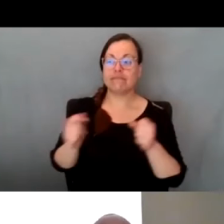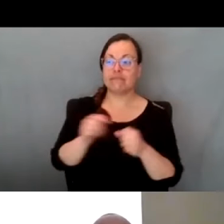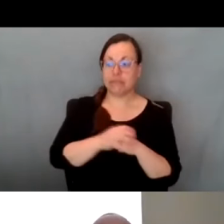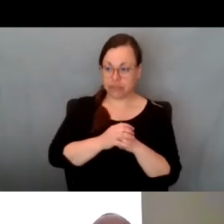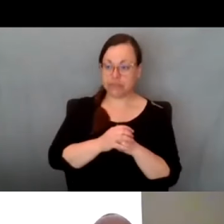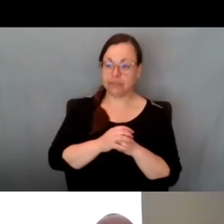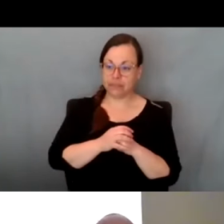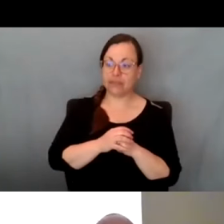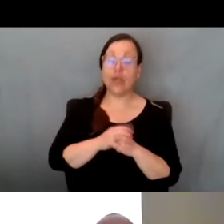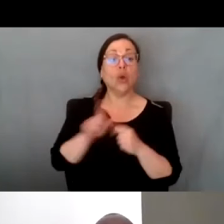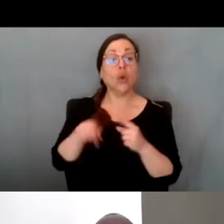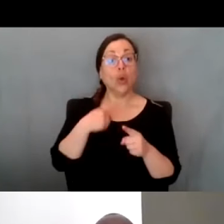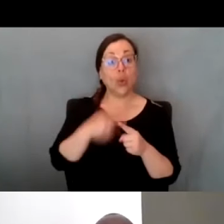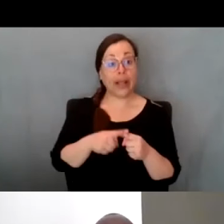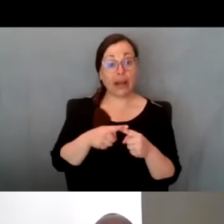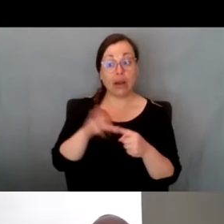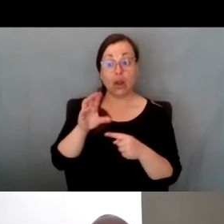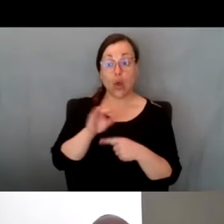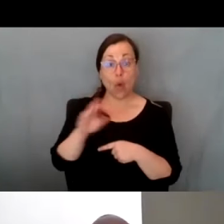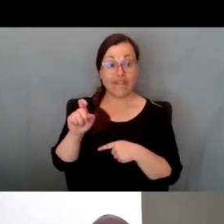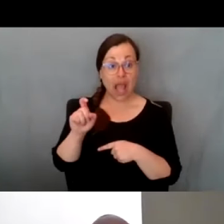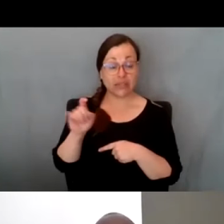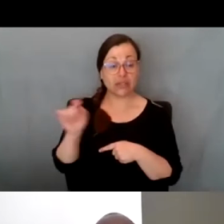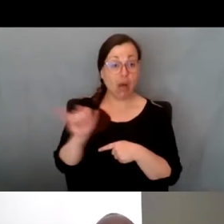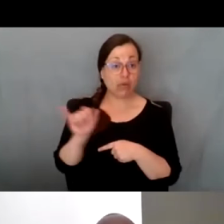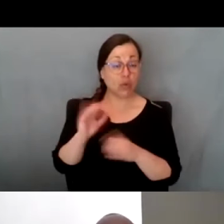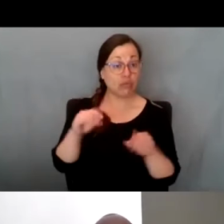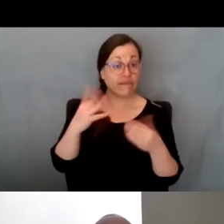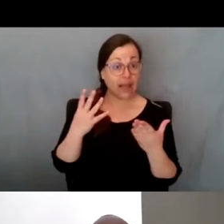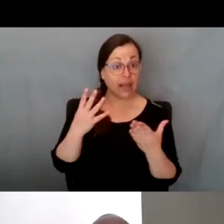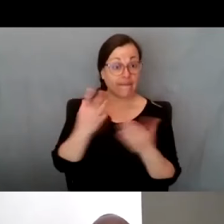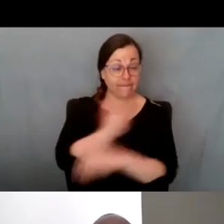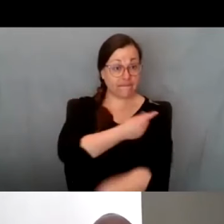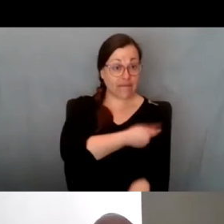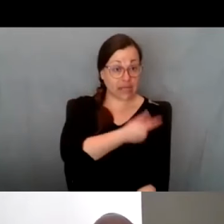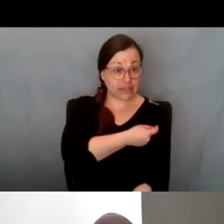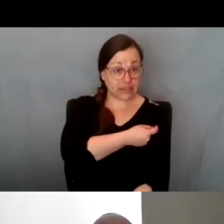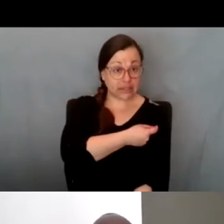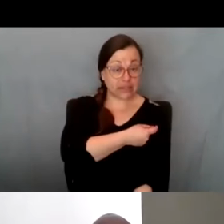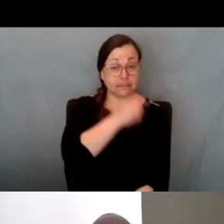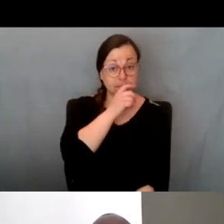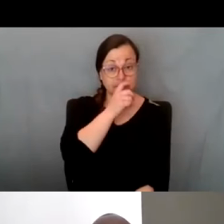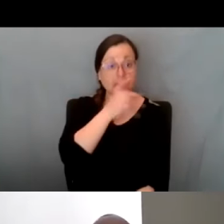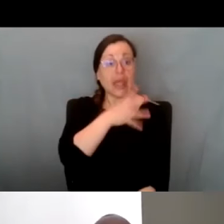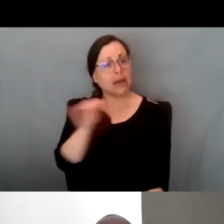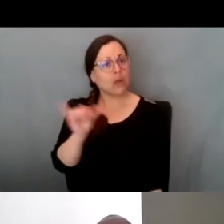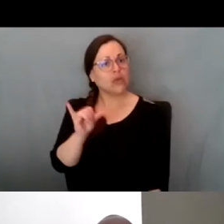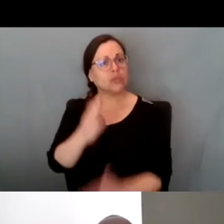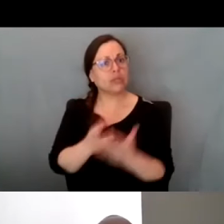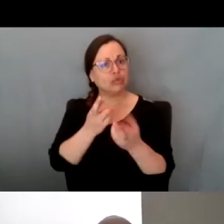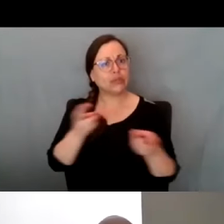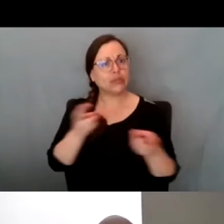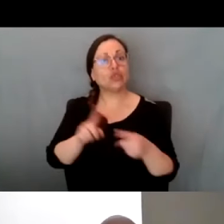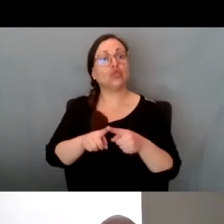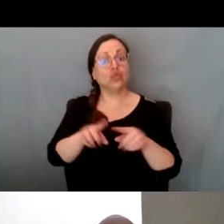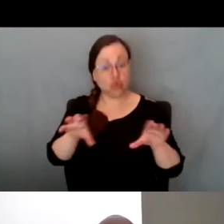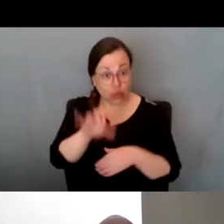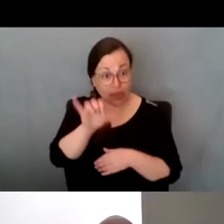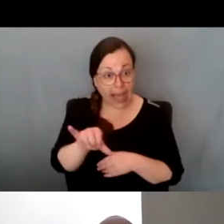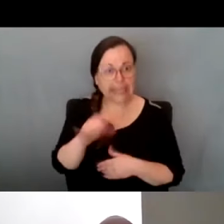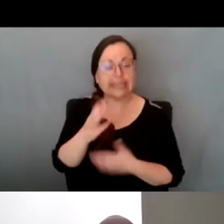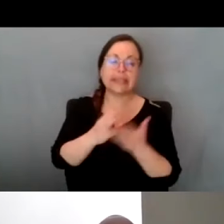the COVAX is providing vaccine and to some extent some resources to roll out the vaccine. Countries are